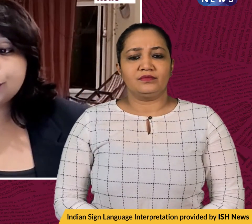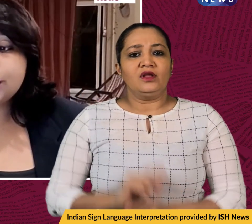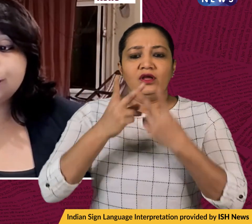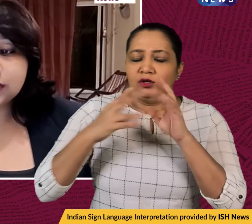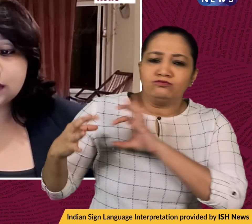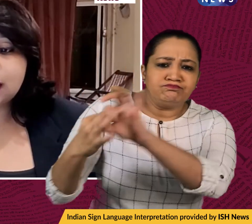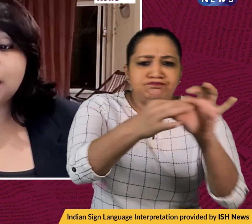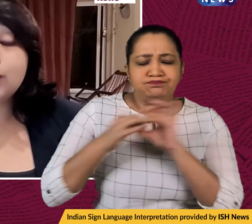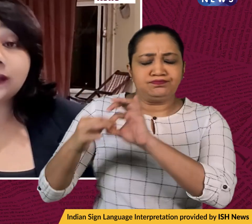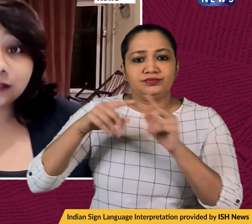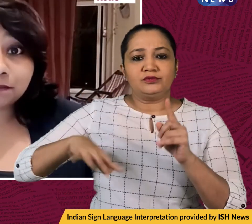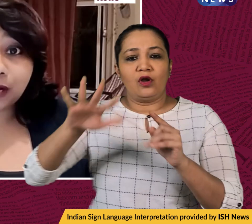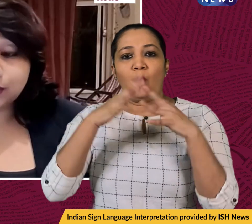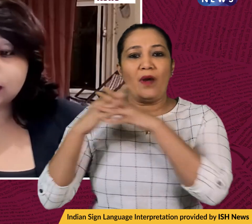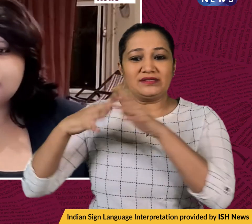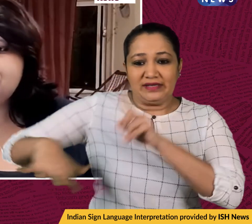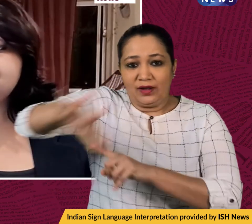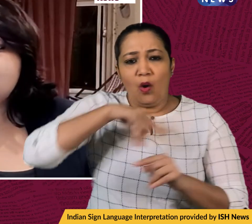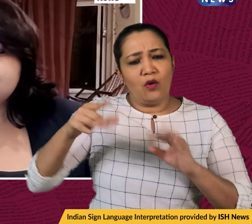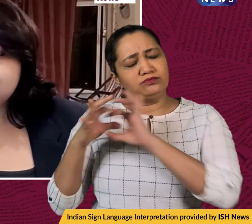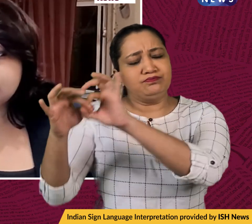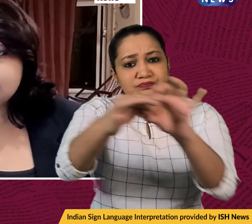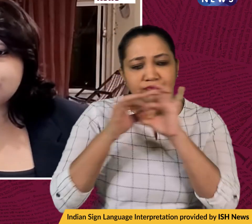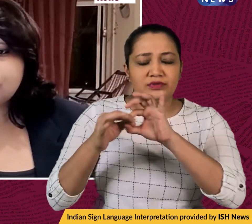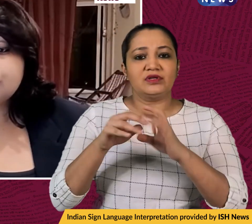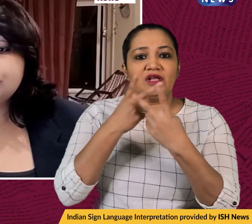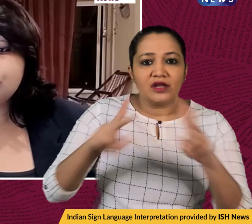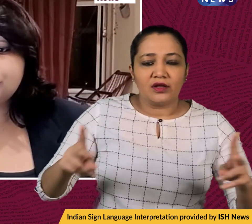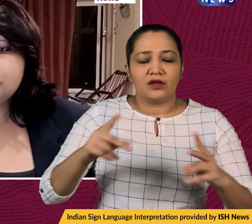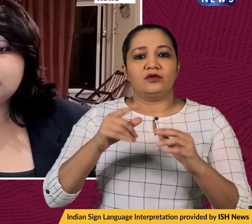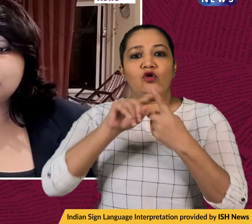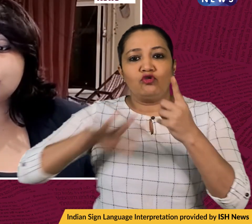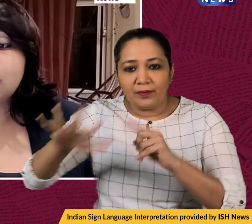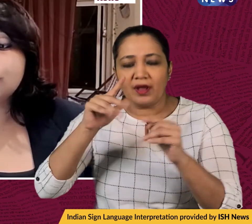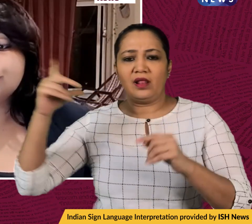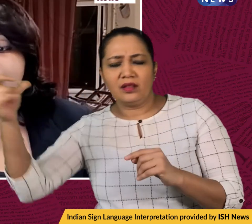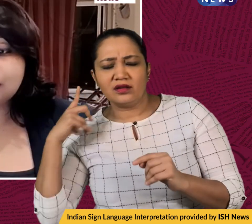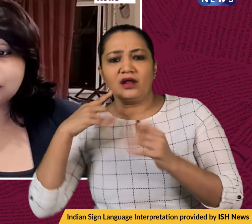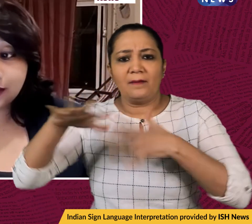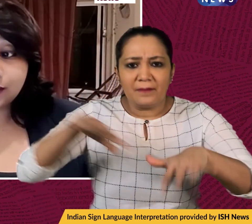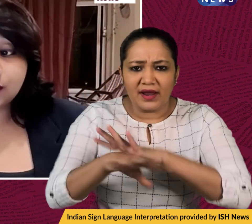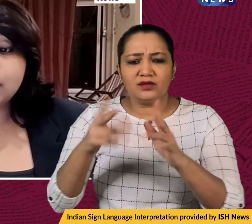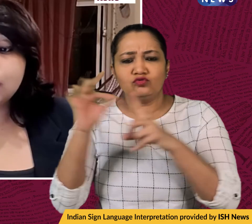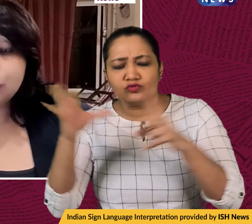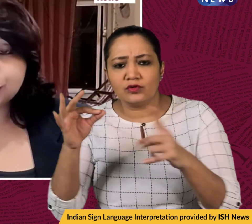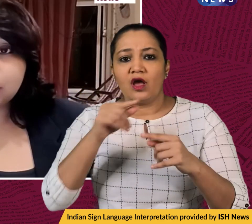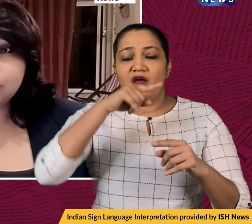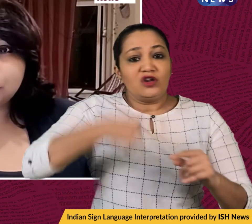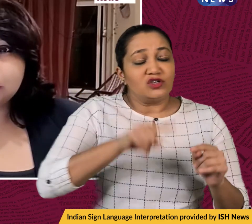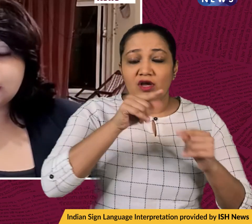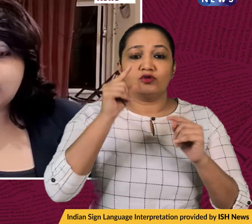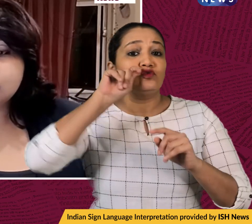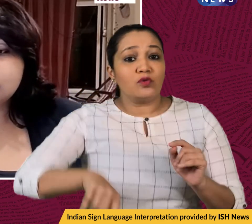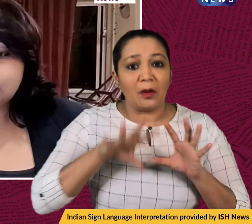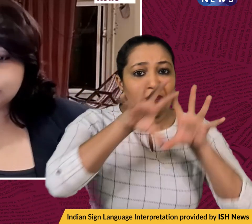was total unity among Western powers after crisis talks with European leaders on how to deter Russia